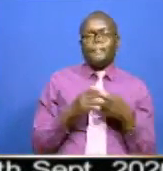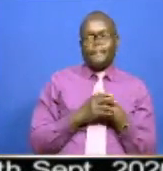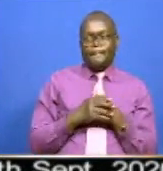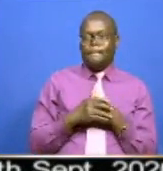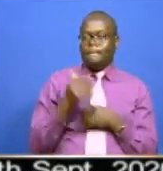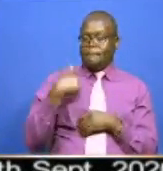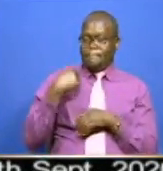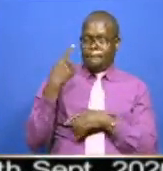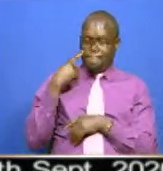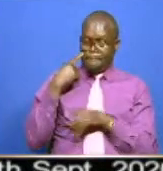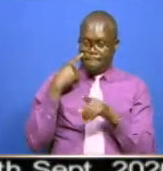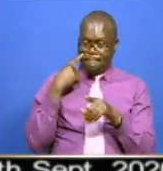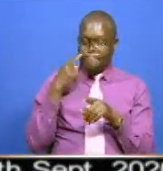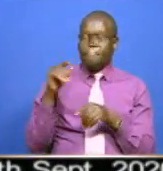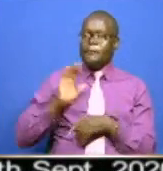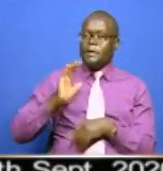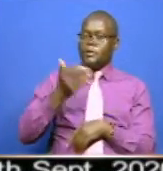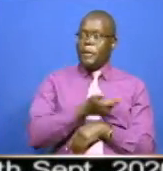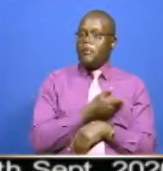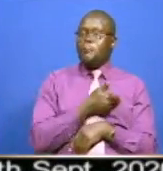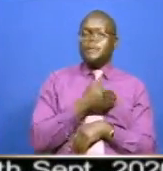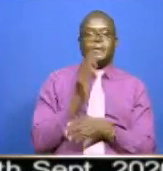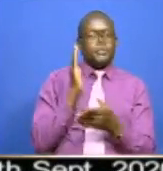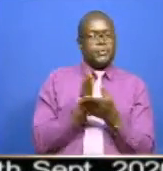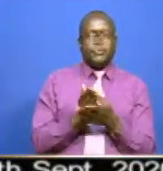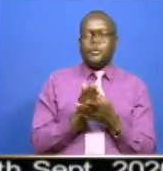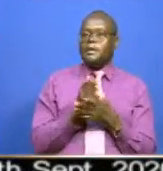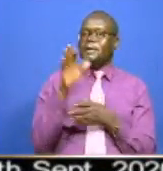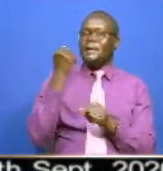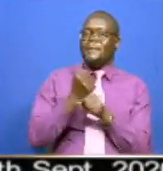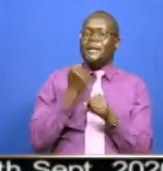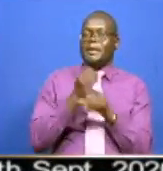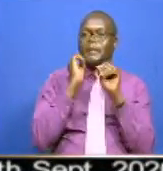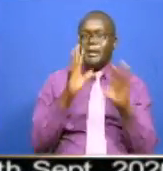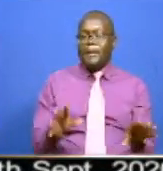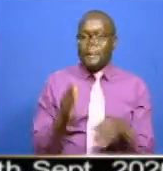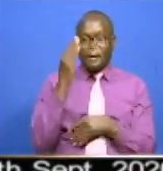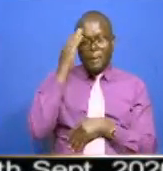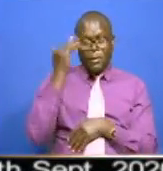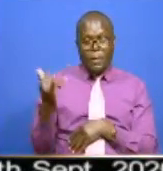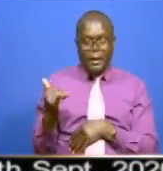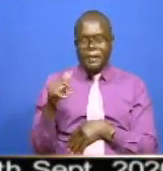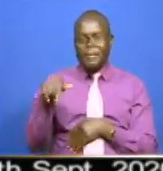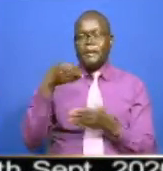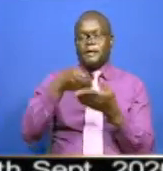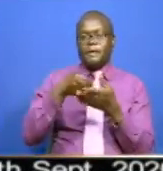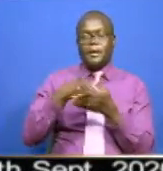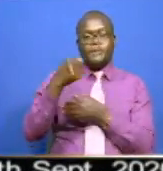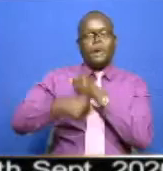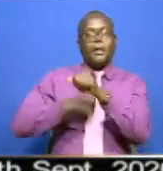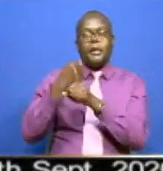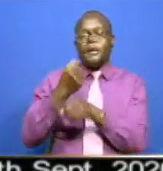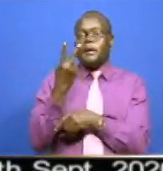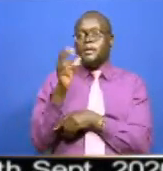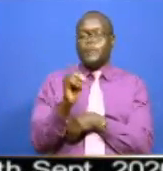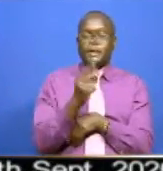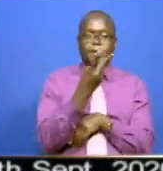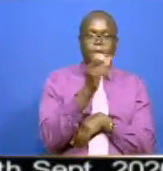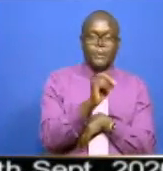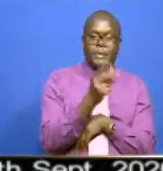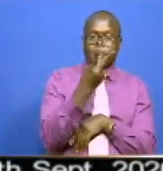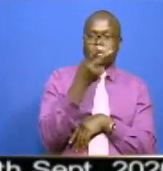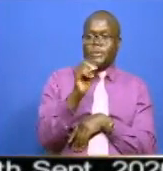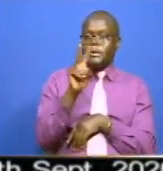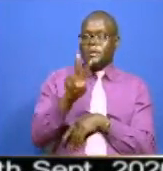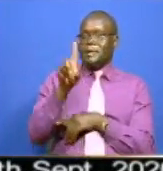me, even to the committee, there is nothing that they did. Because even in this financial year, the 2020-2021,